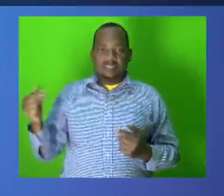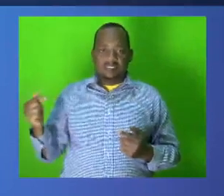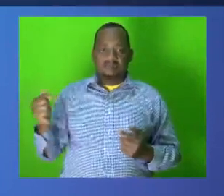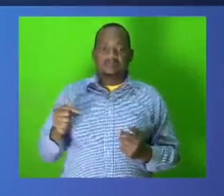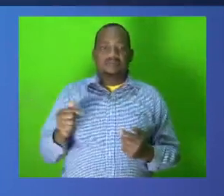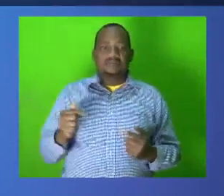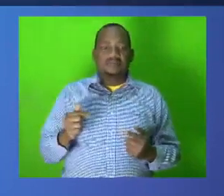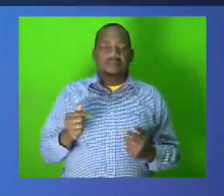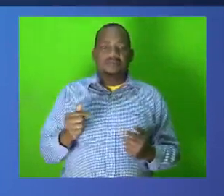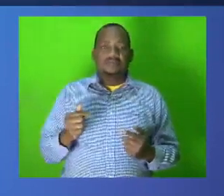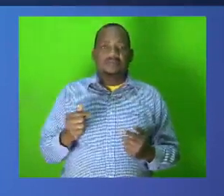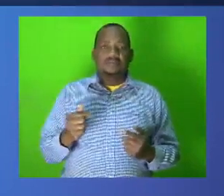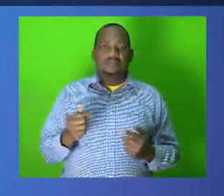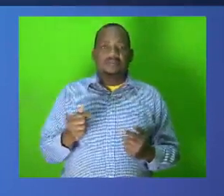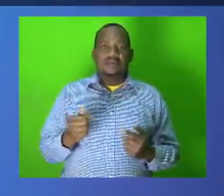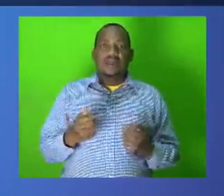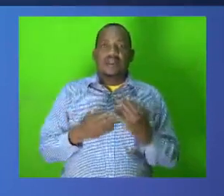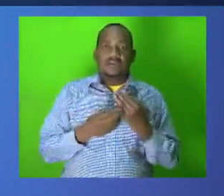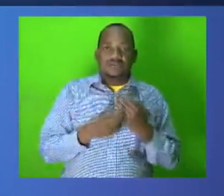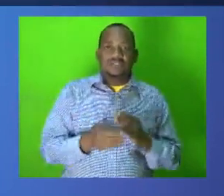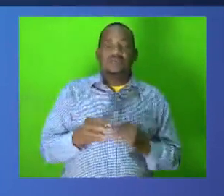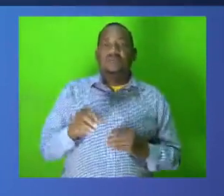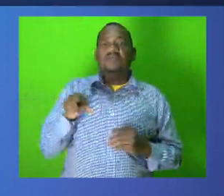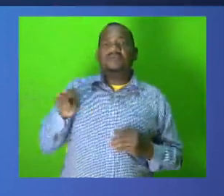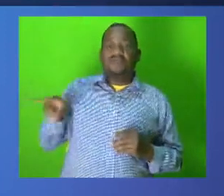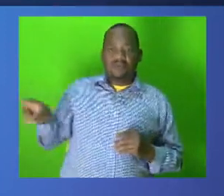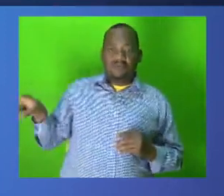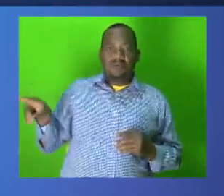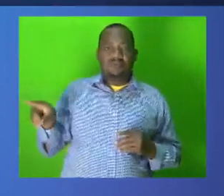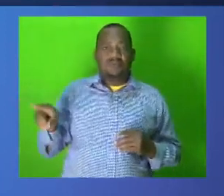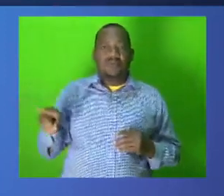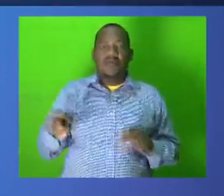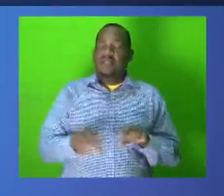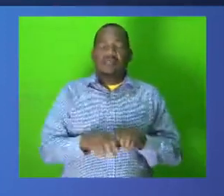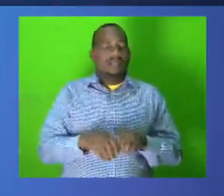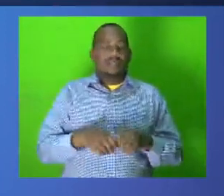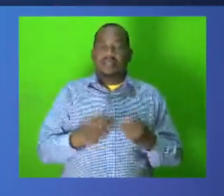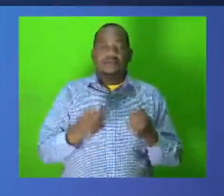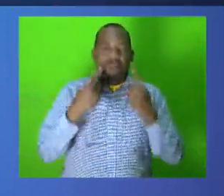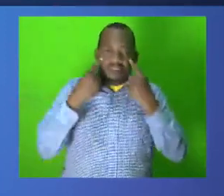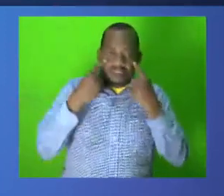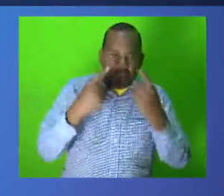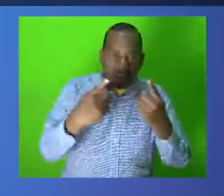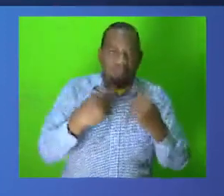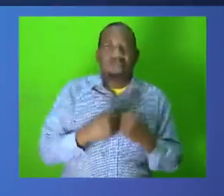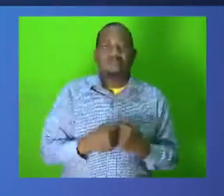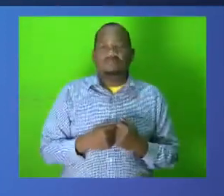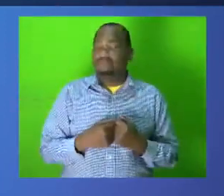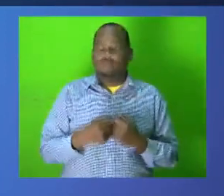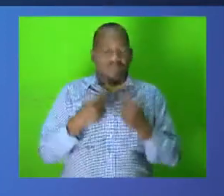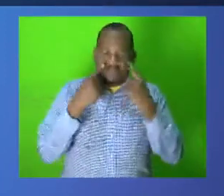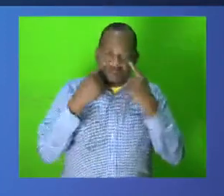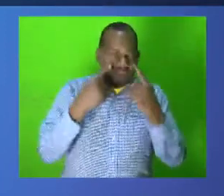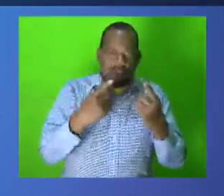It is concerned with phenomena that cannot be seen,